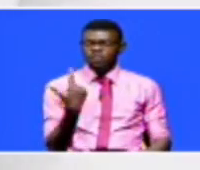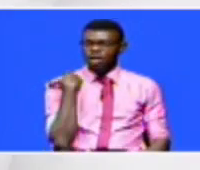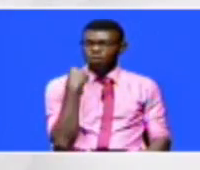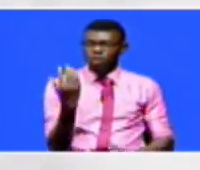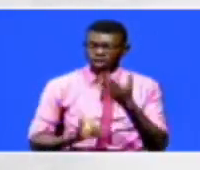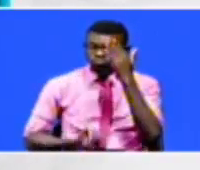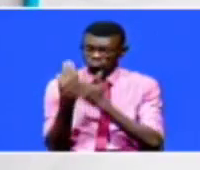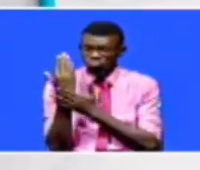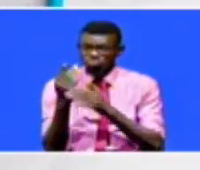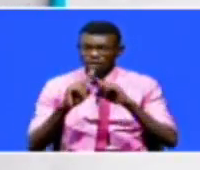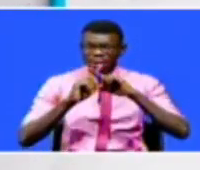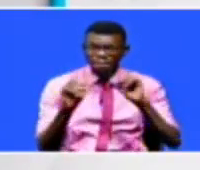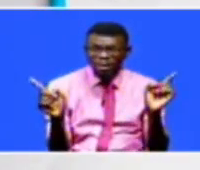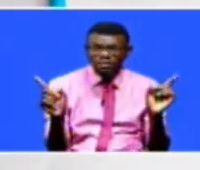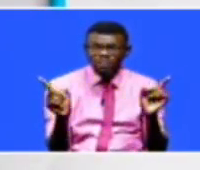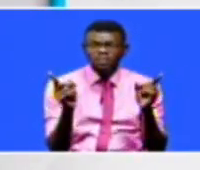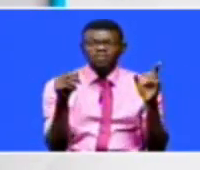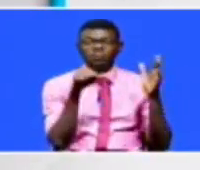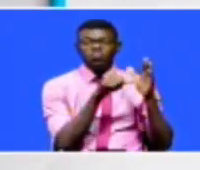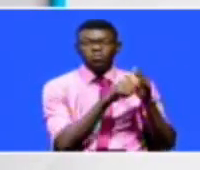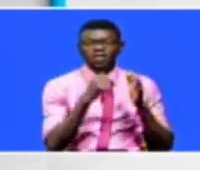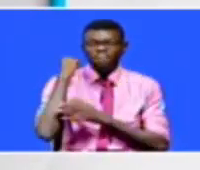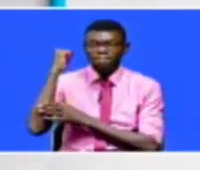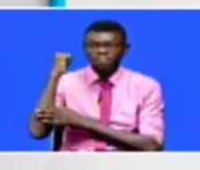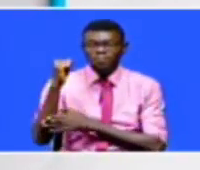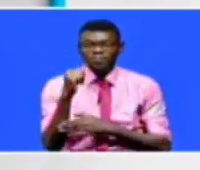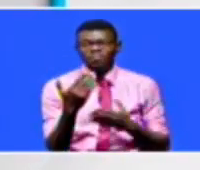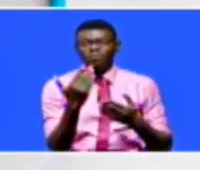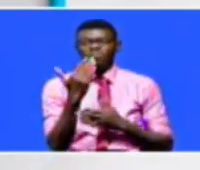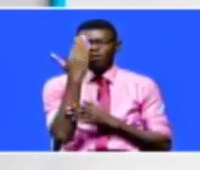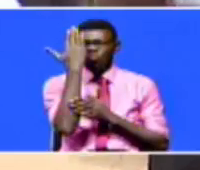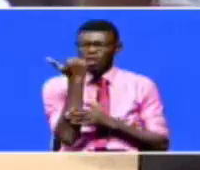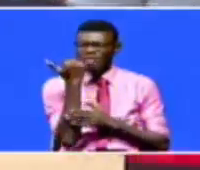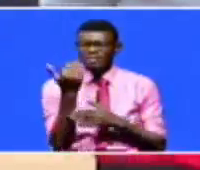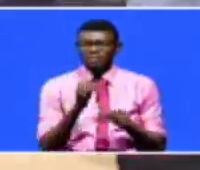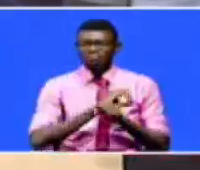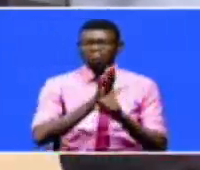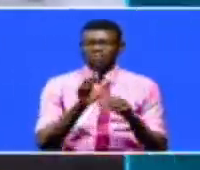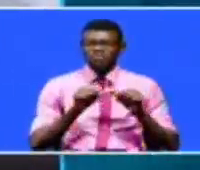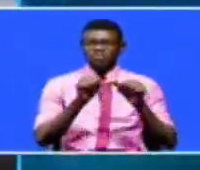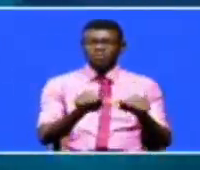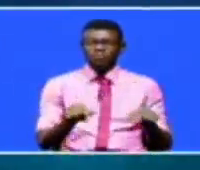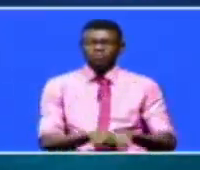has sharply turned political necks away from the raging coronavirus crisis,